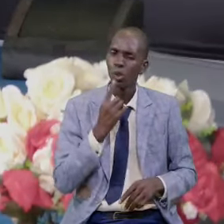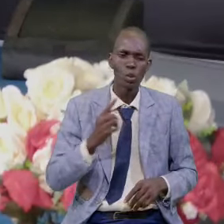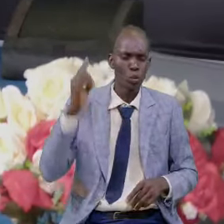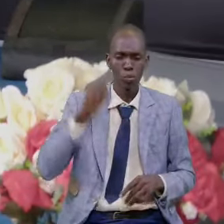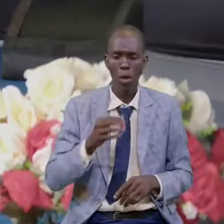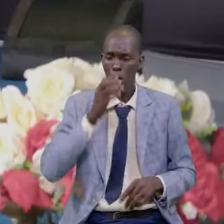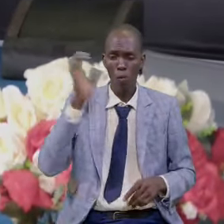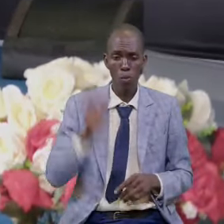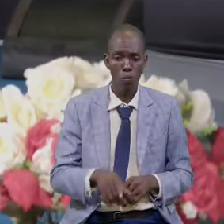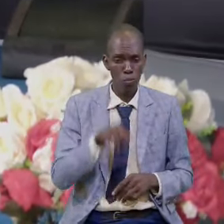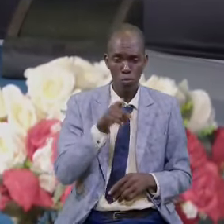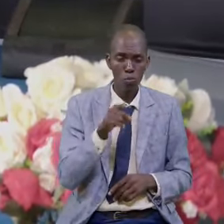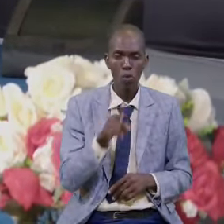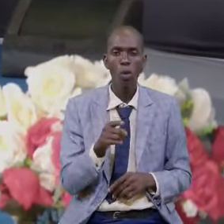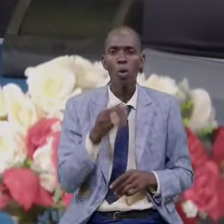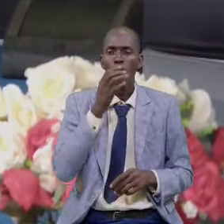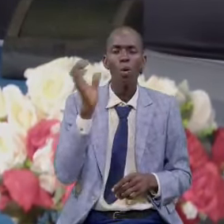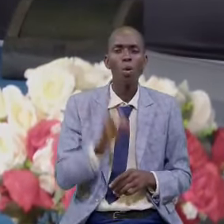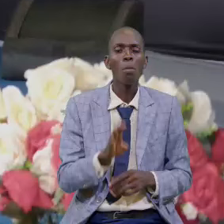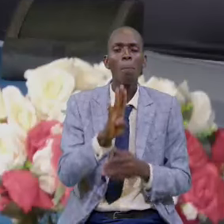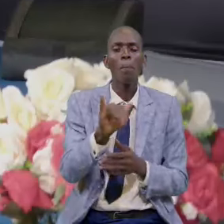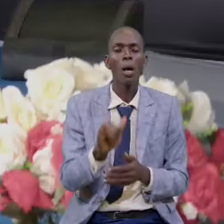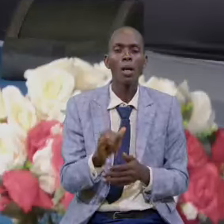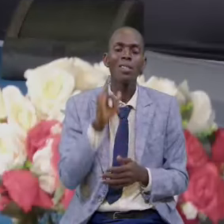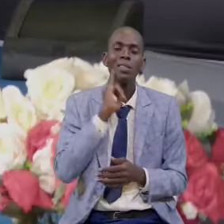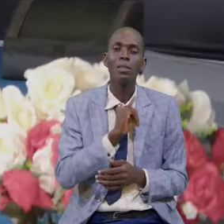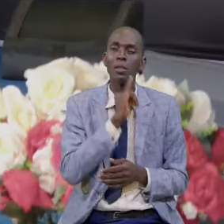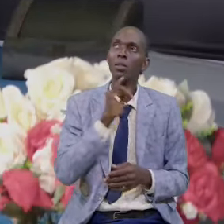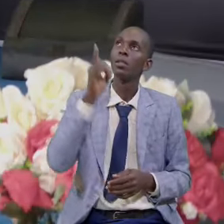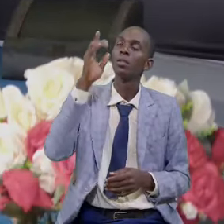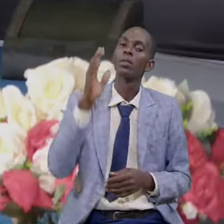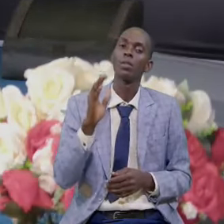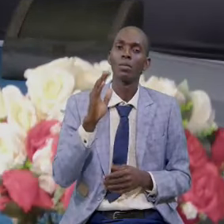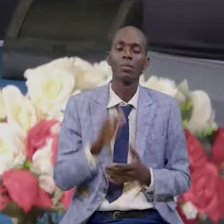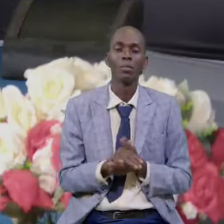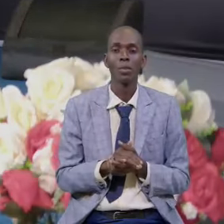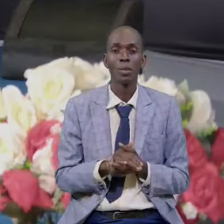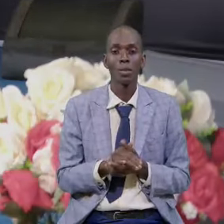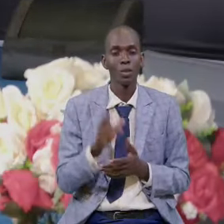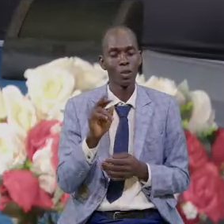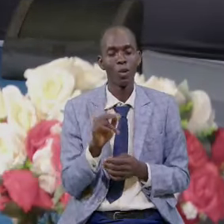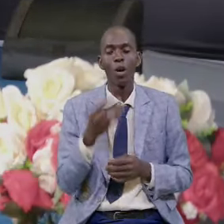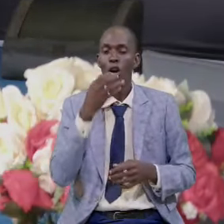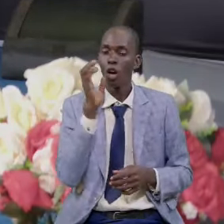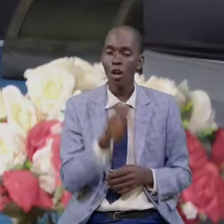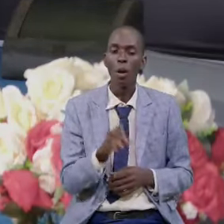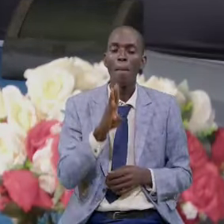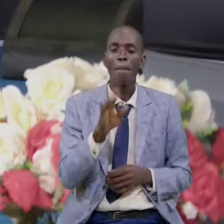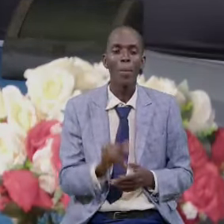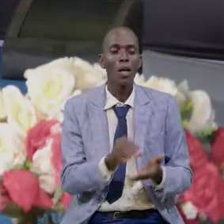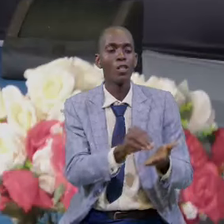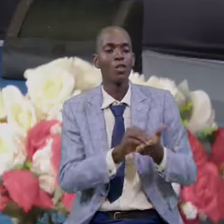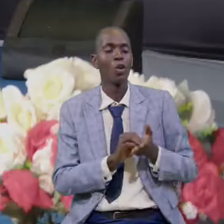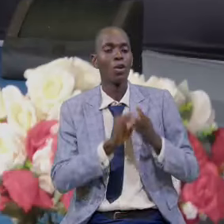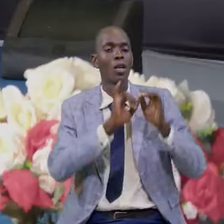him by his gods, small g. There are people that have too much